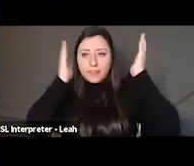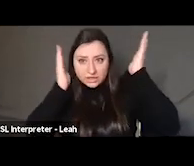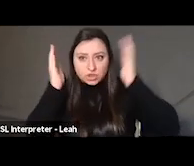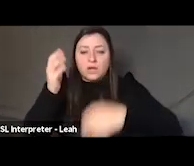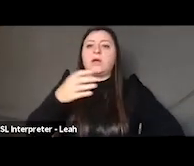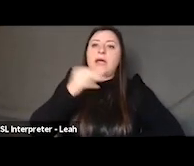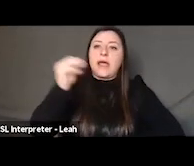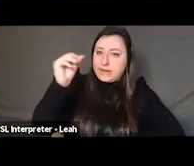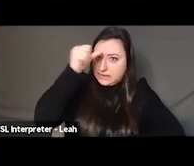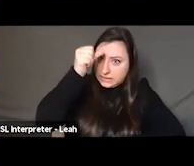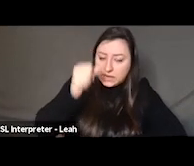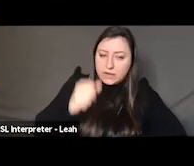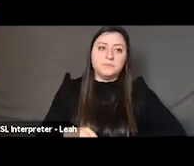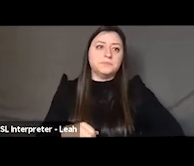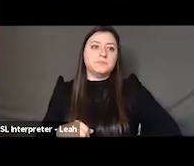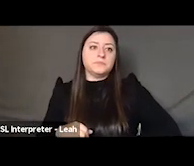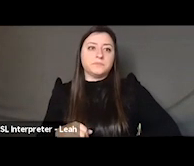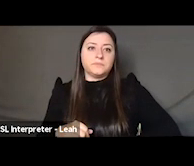So the difference between Miyawaki